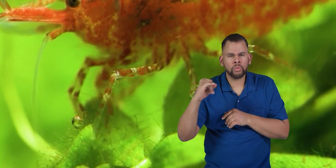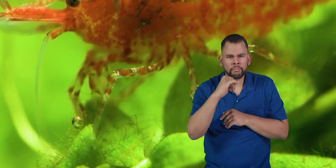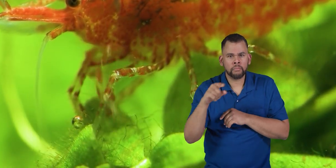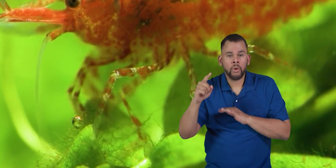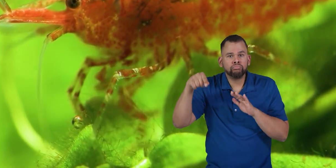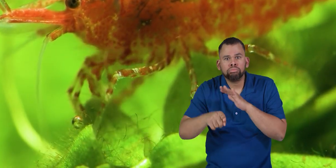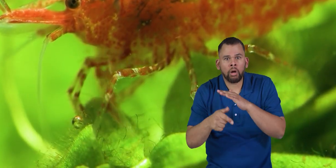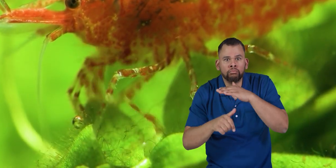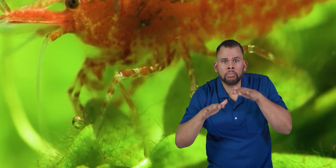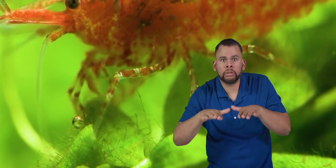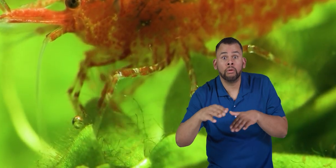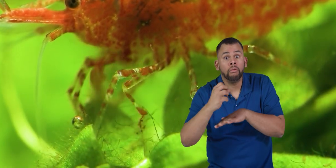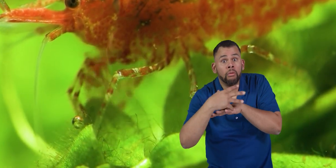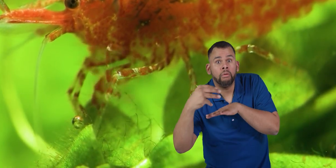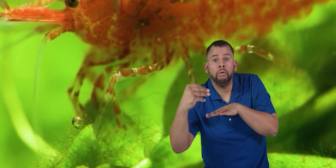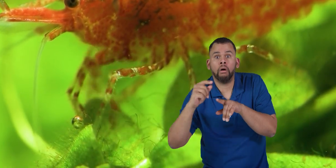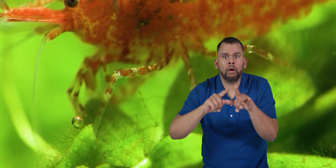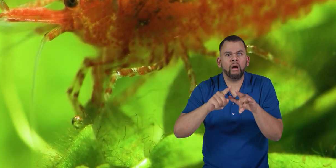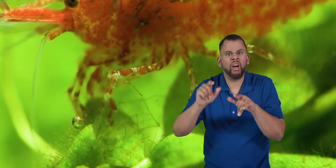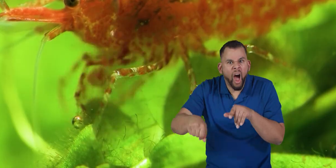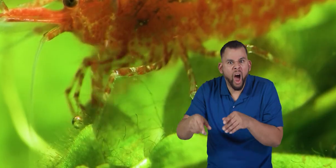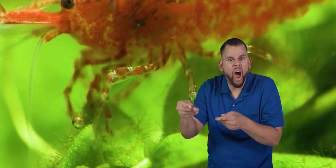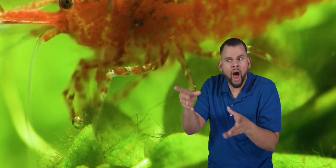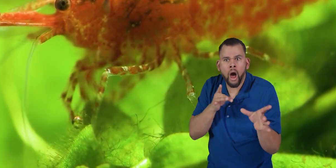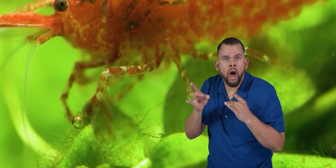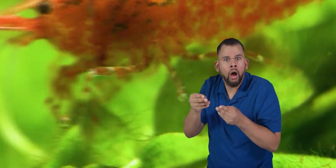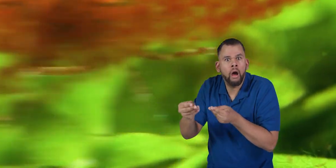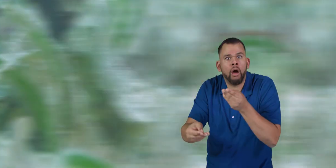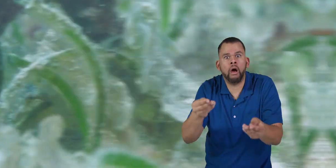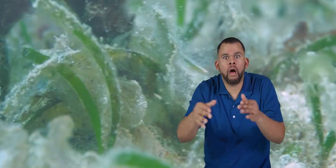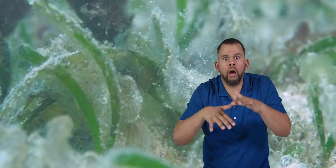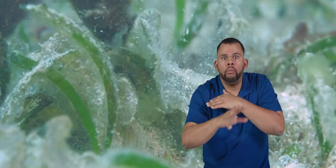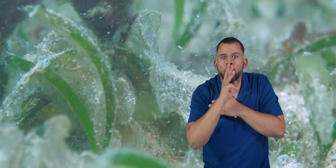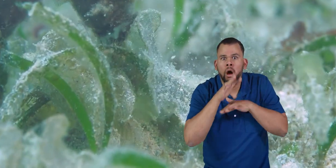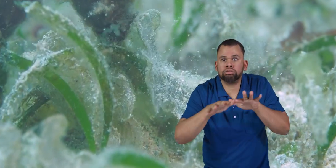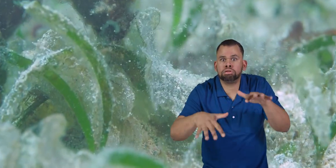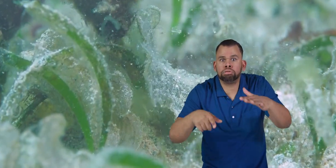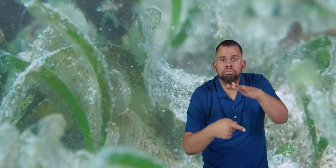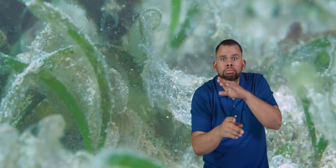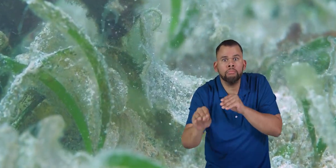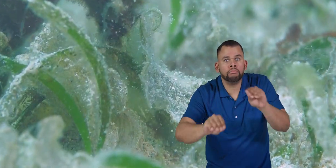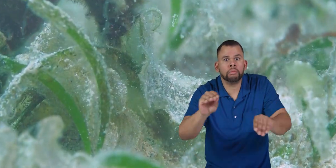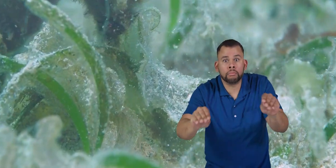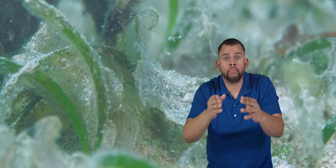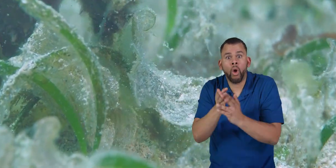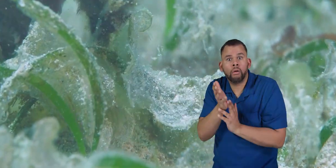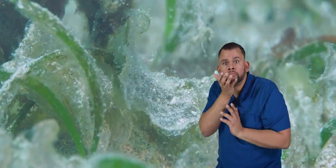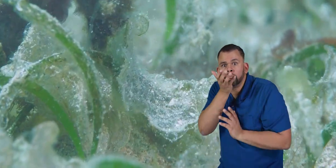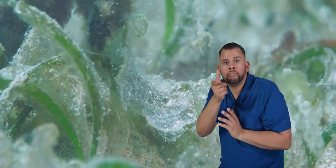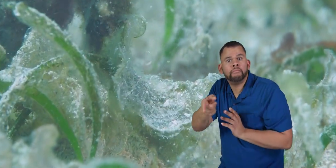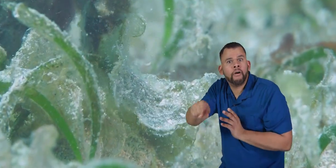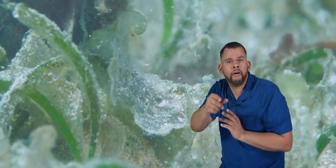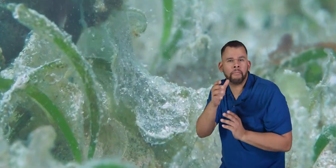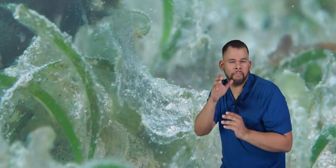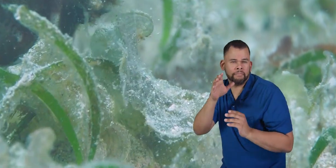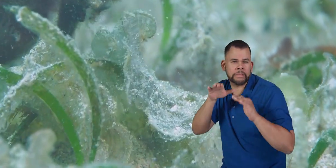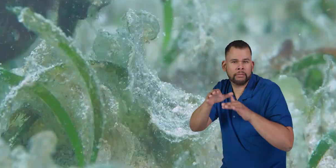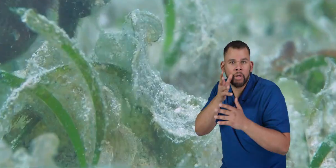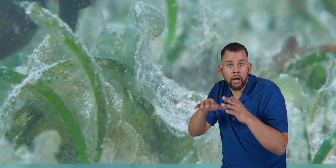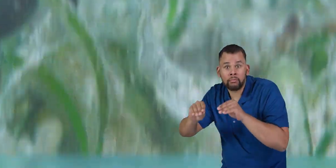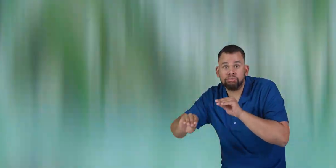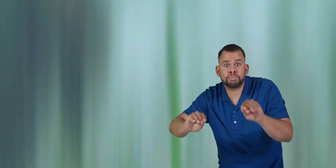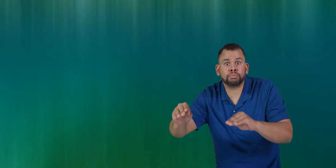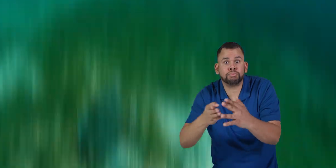shrimp jellies and other sea creatures act as pollinators of the sea the pollen sticks to their bodies when they swim through flowering